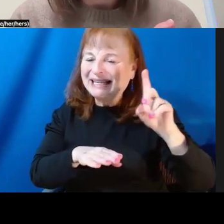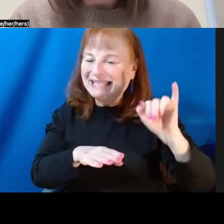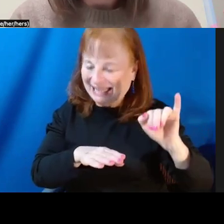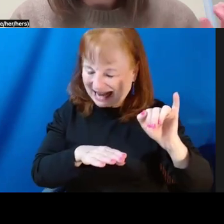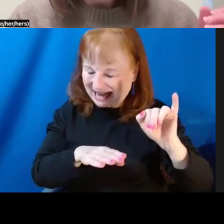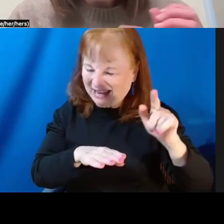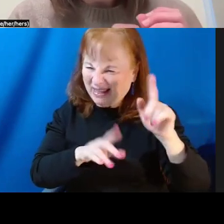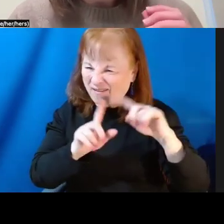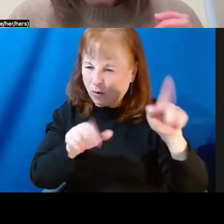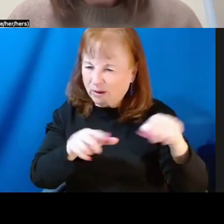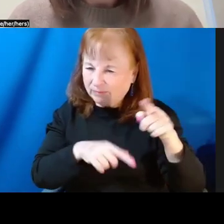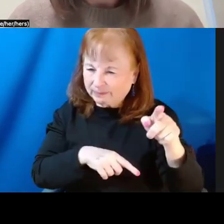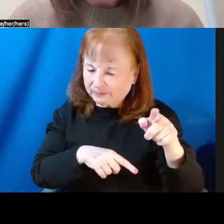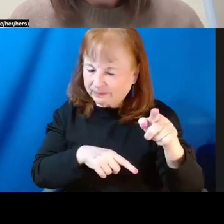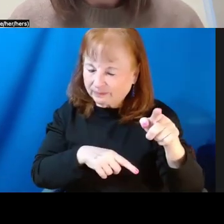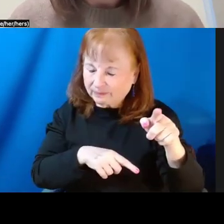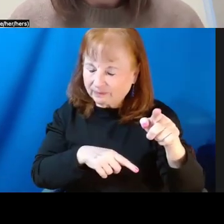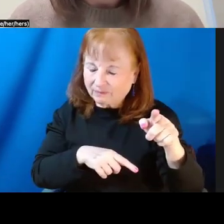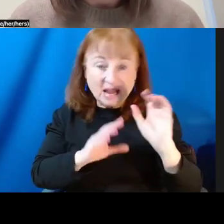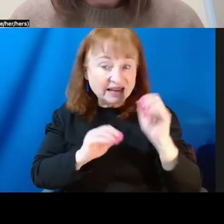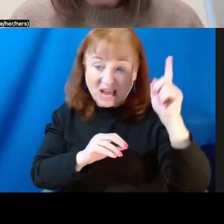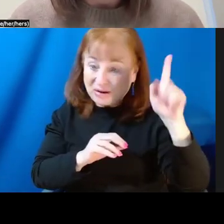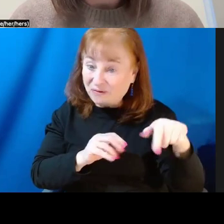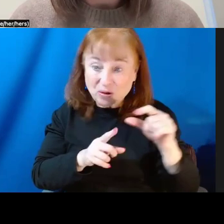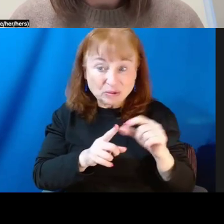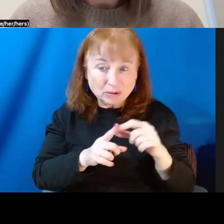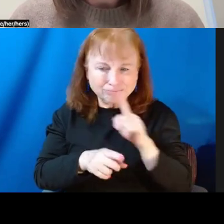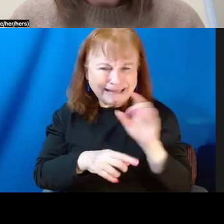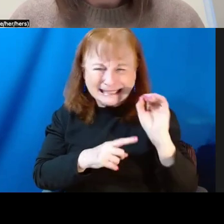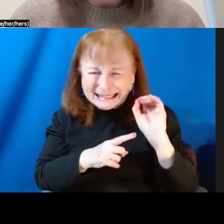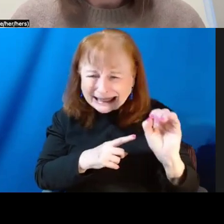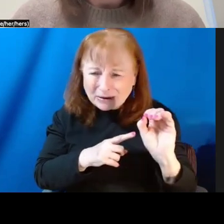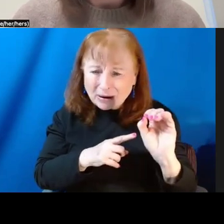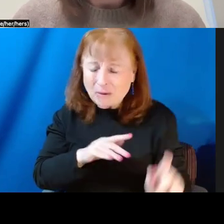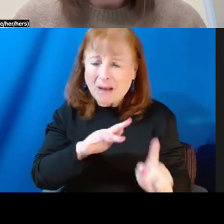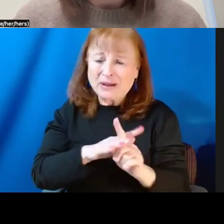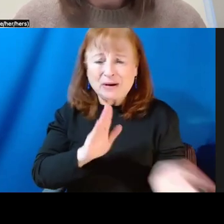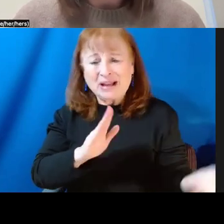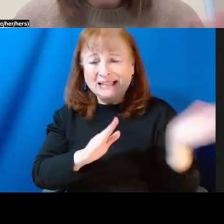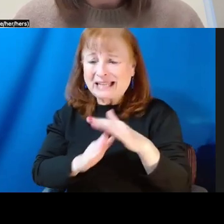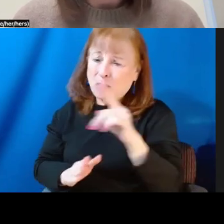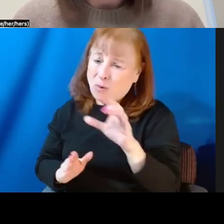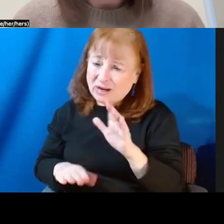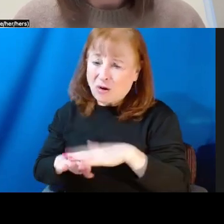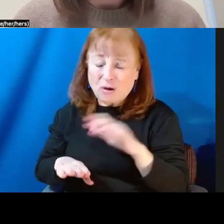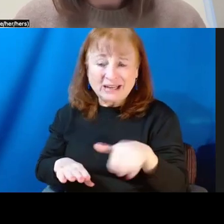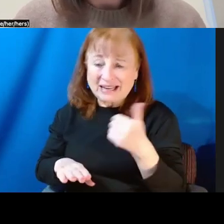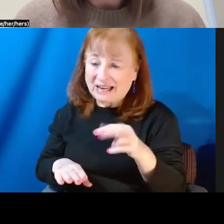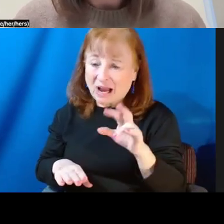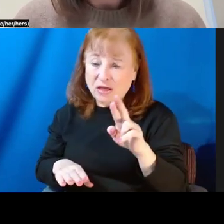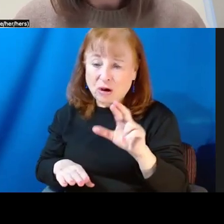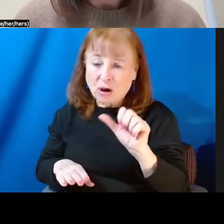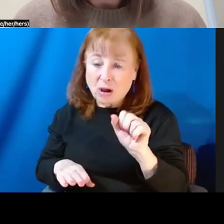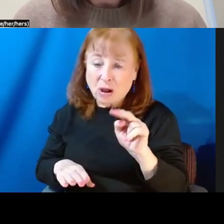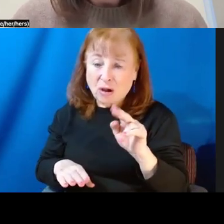that form. And none of those words, so 0 of them, appear in the top 100 on any ranked core word